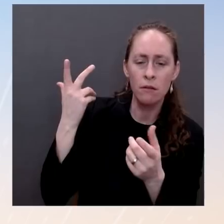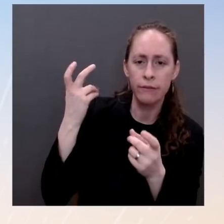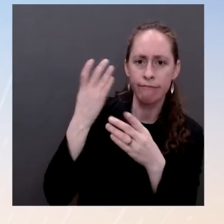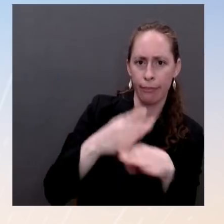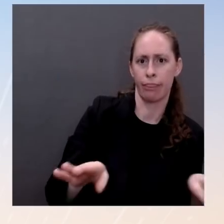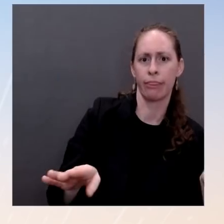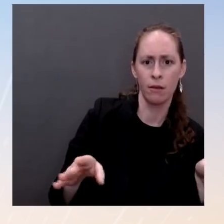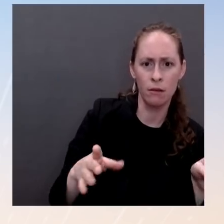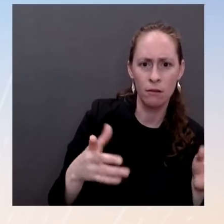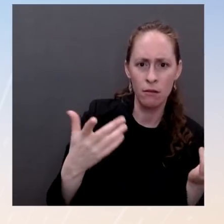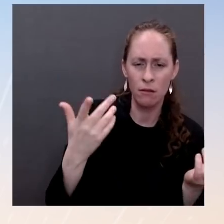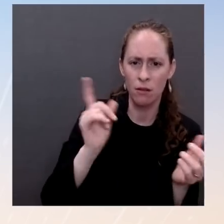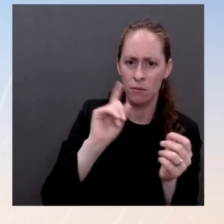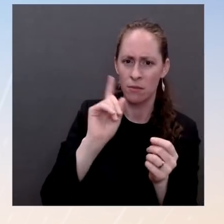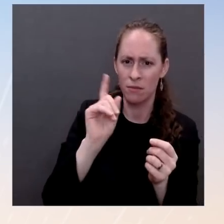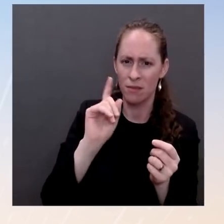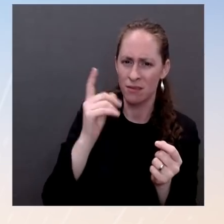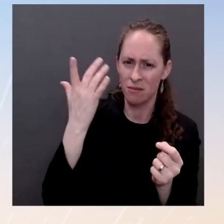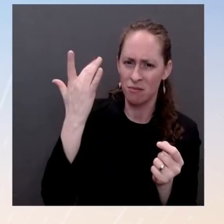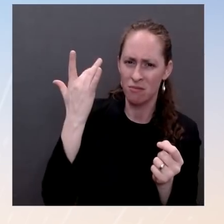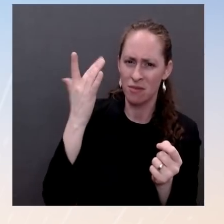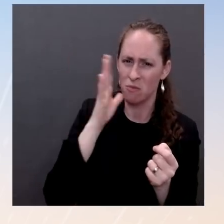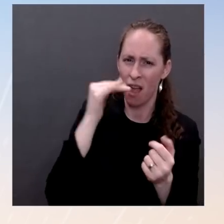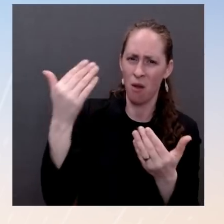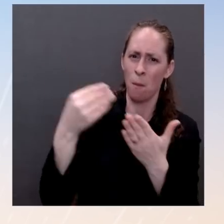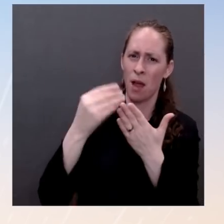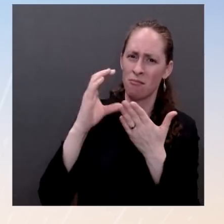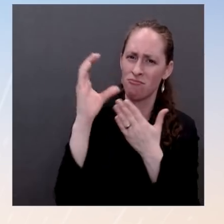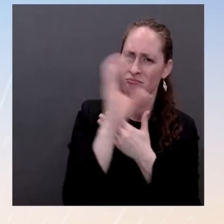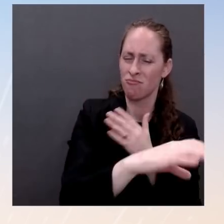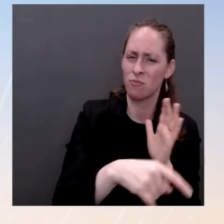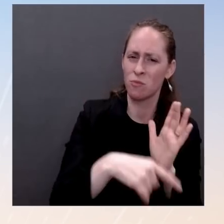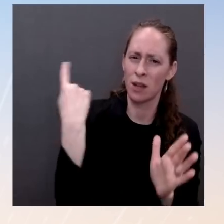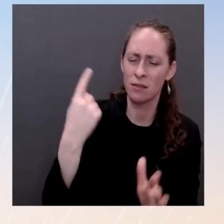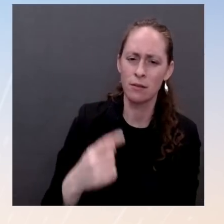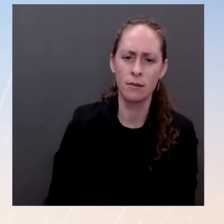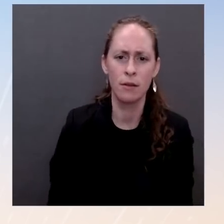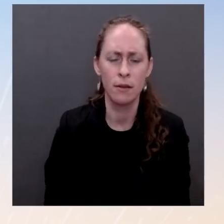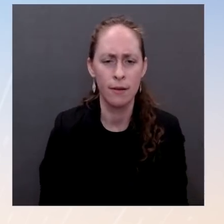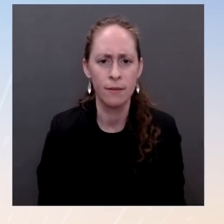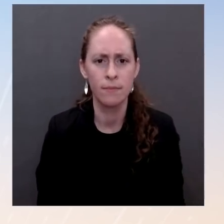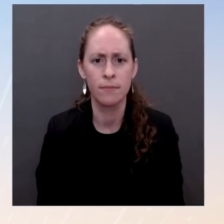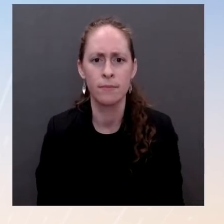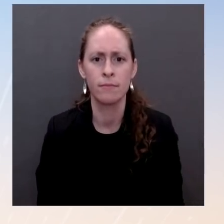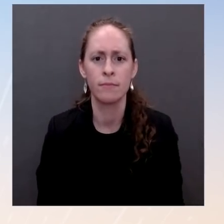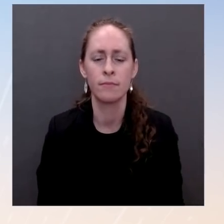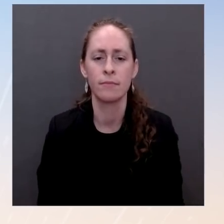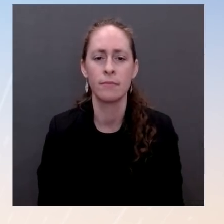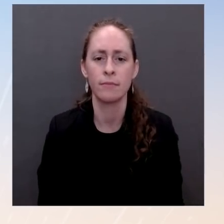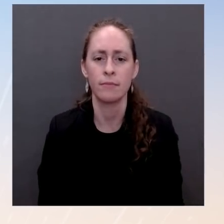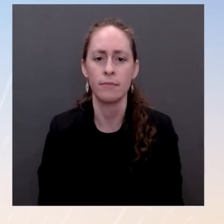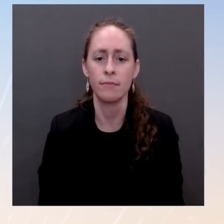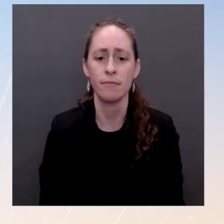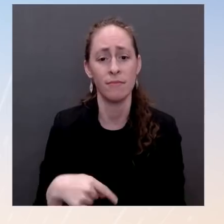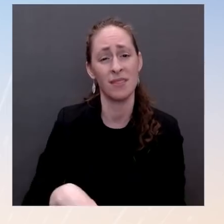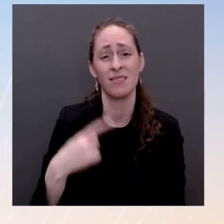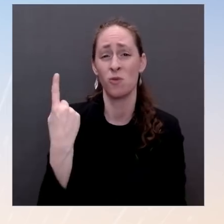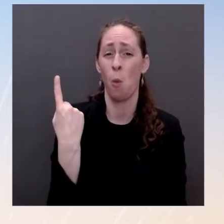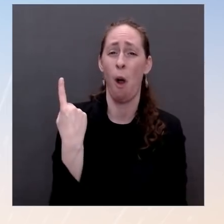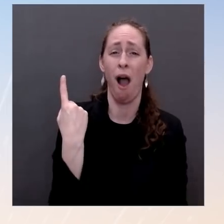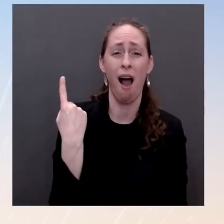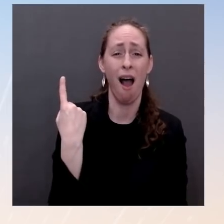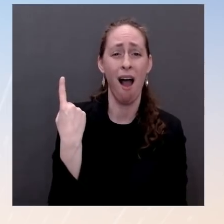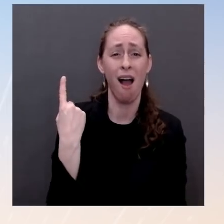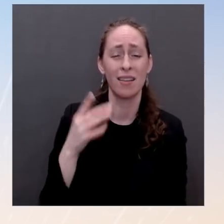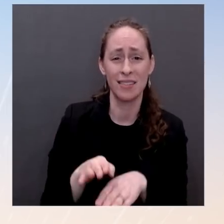let me start with the fact that this is one step in the process. No funds can be transferred until the courts make a ruling. What